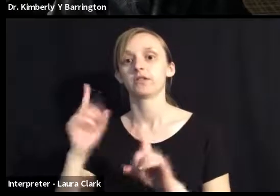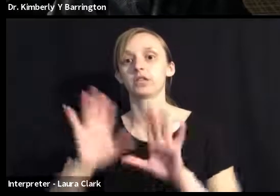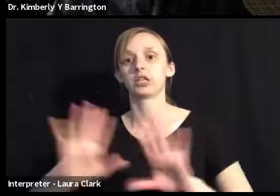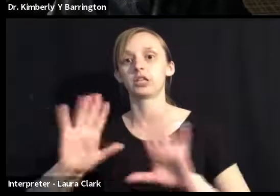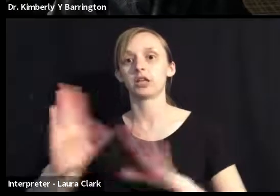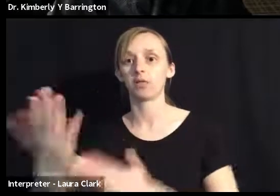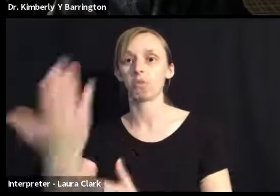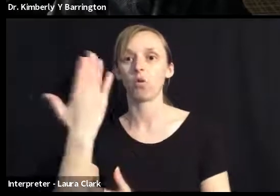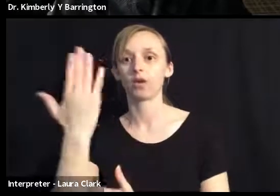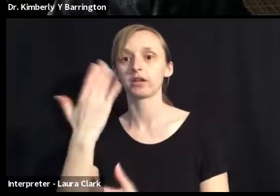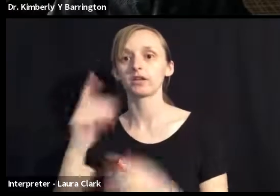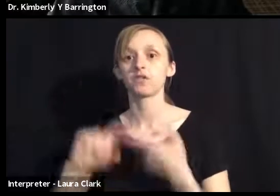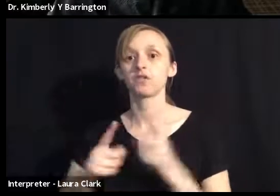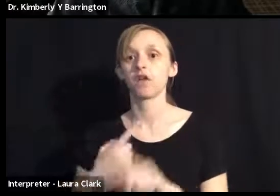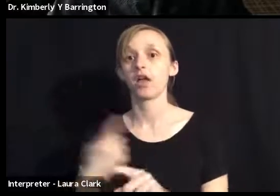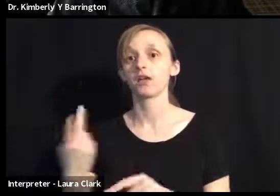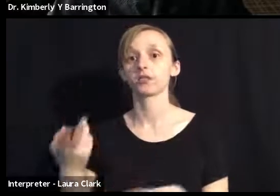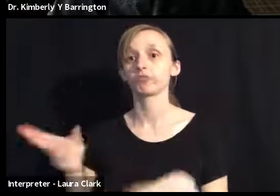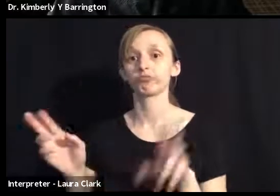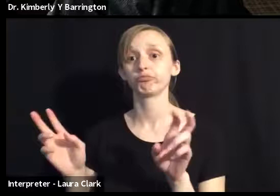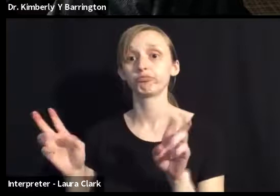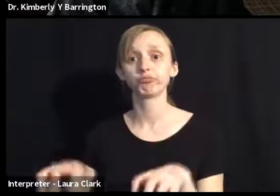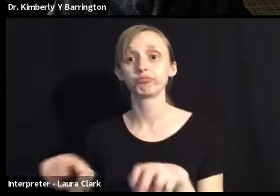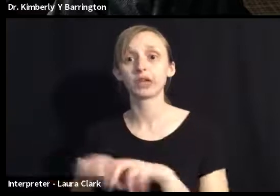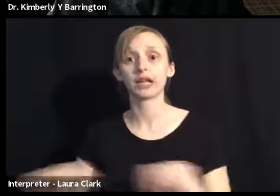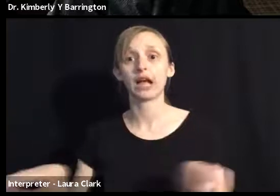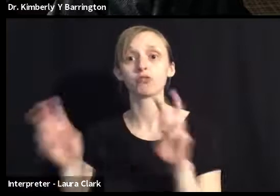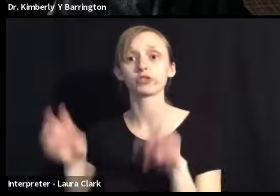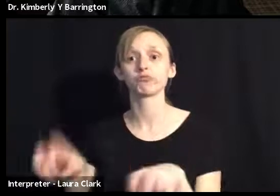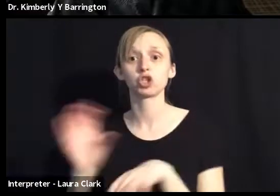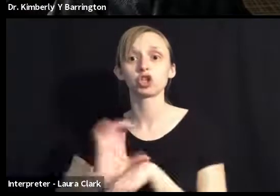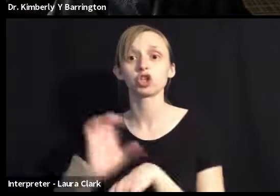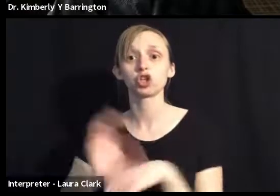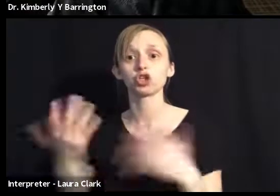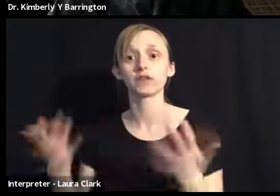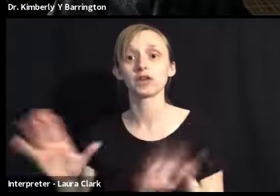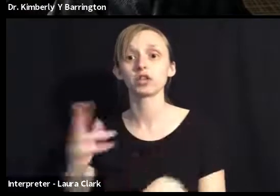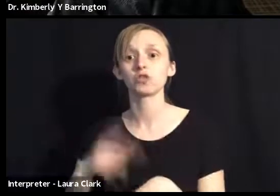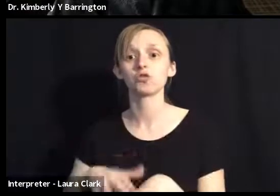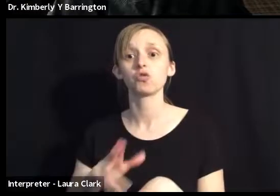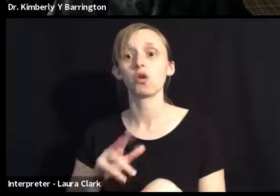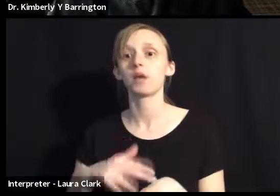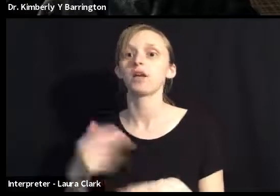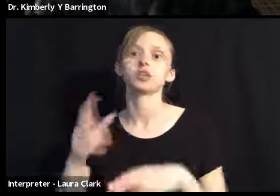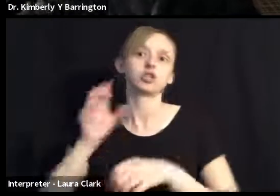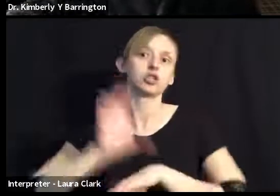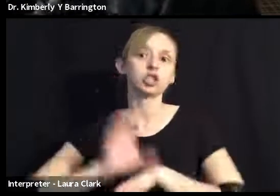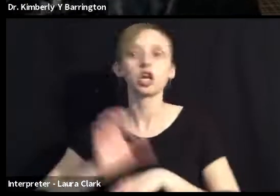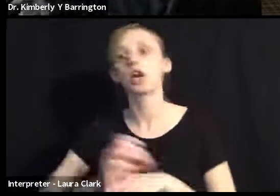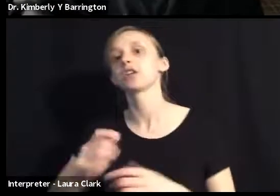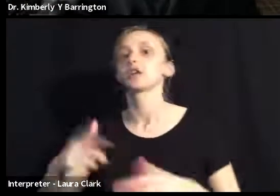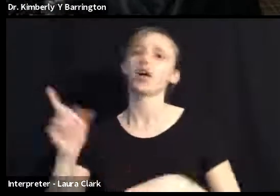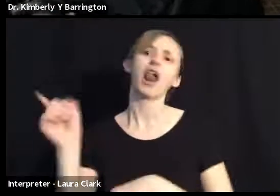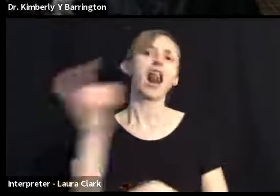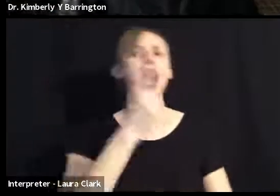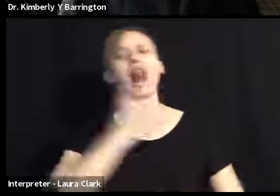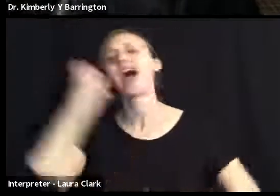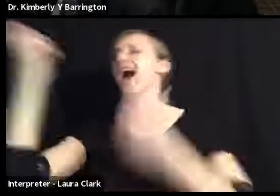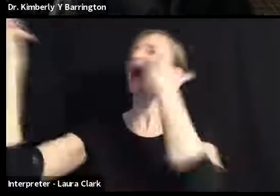was just sitting on the couch, just a normal evening after church. I done shouted, I done ran, I done cried, I done did a whole